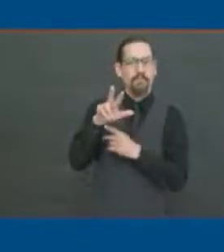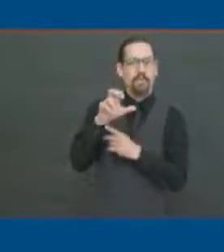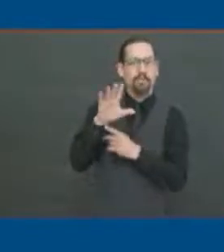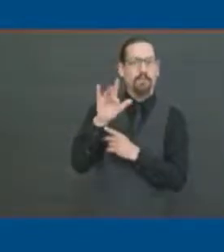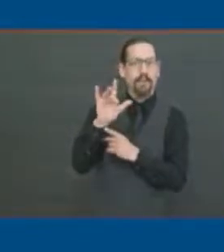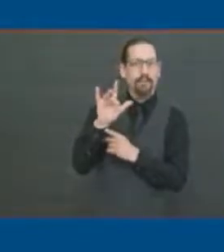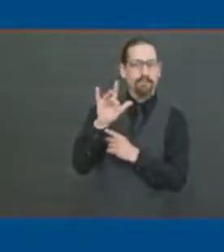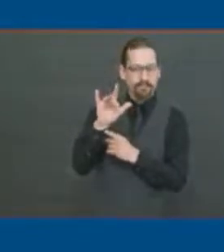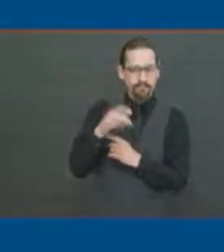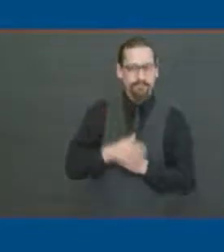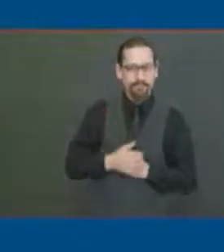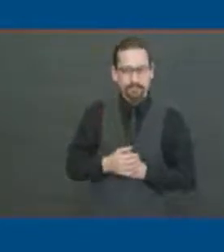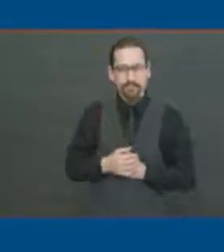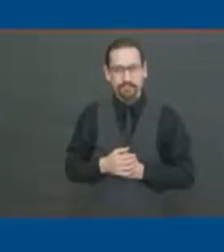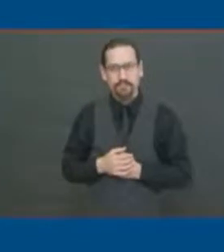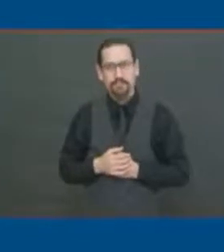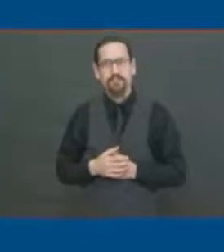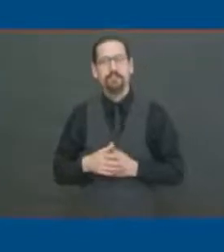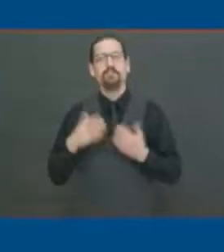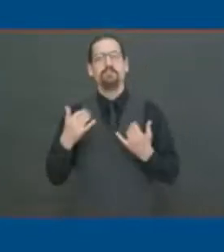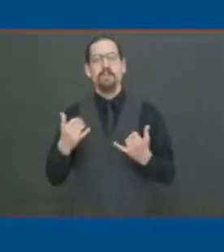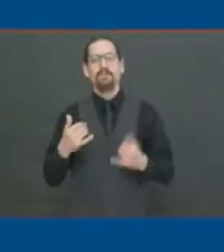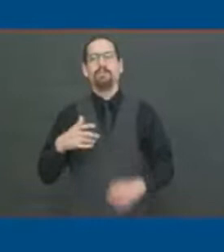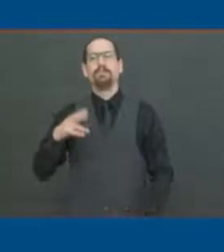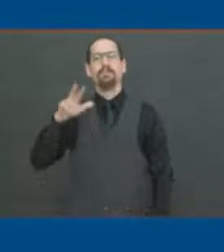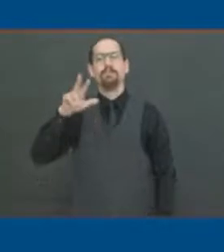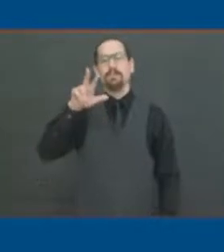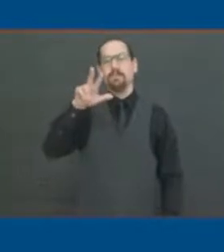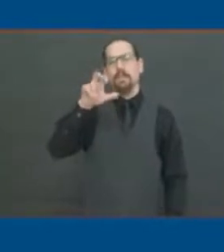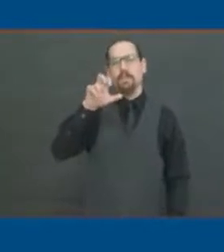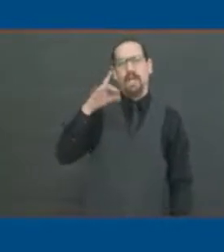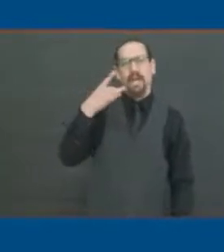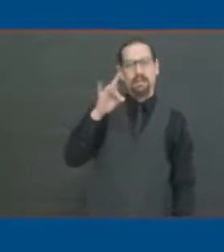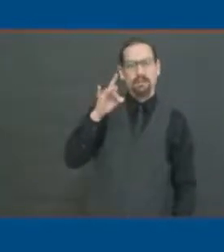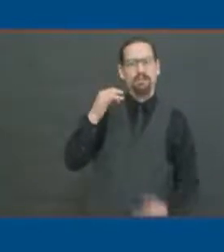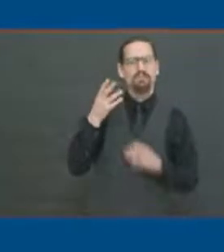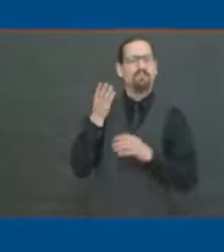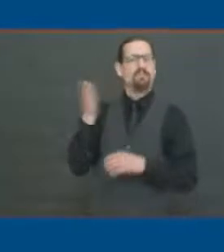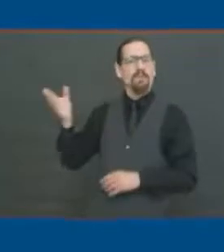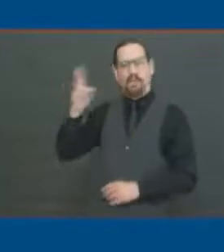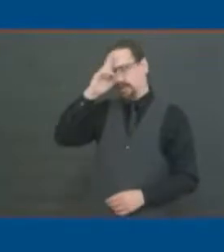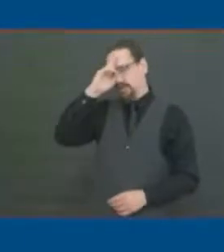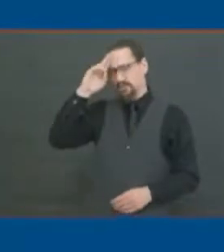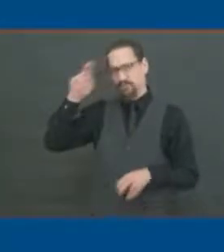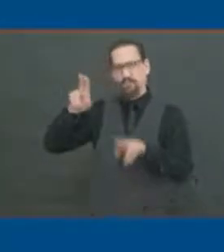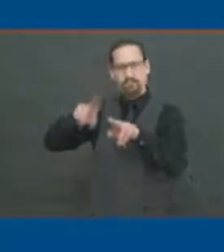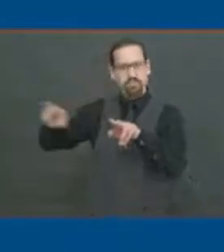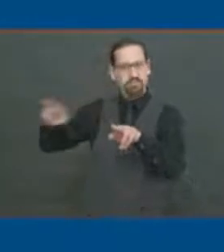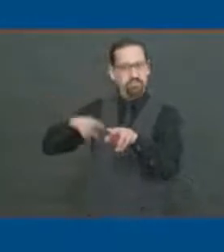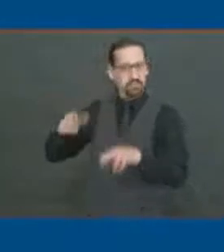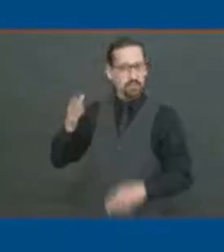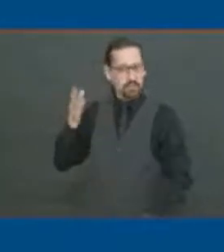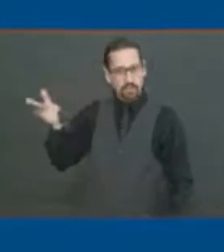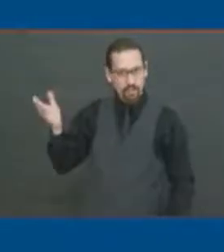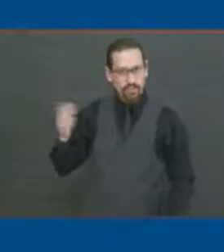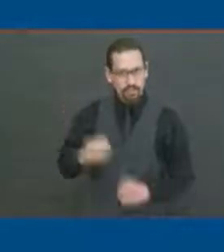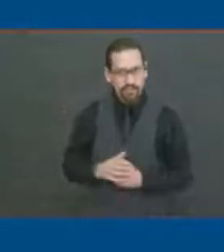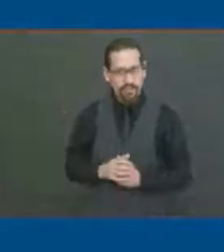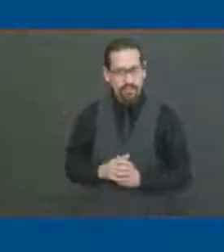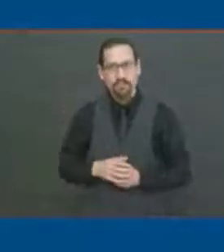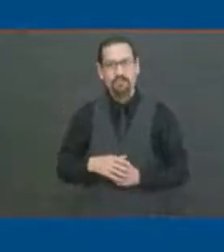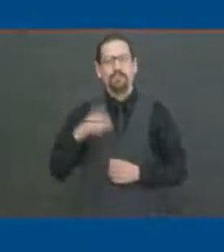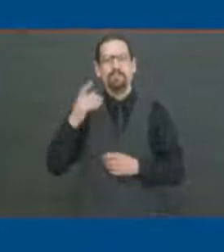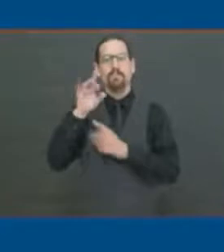There are 318 people currently hospitalized. Of those people, 82 are currently in